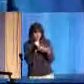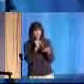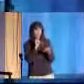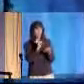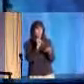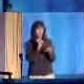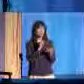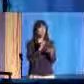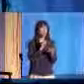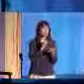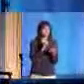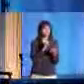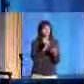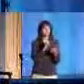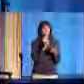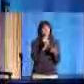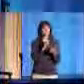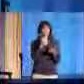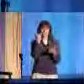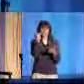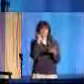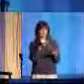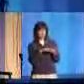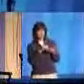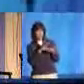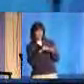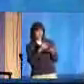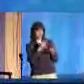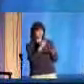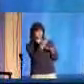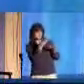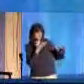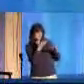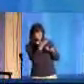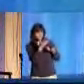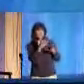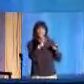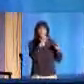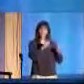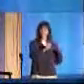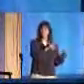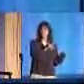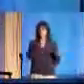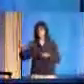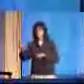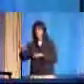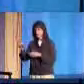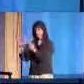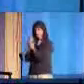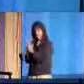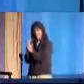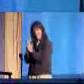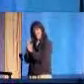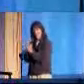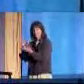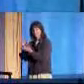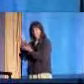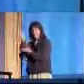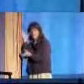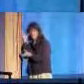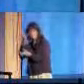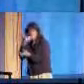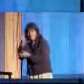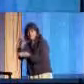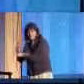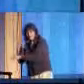learn to listen in the inner world. For example, I was thinking back to the time when I was studying to be a practitioner, and